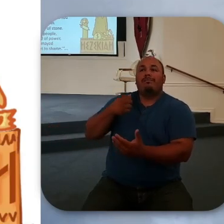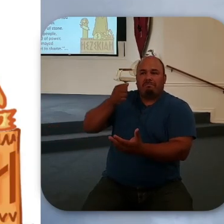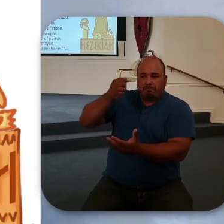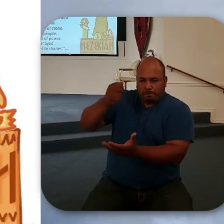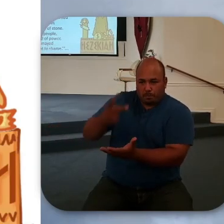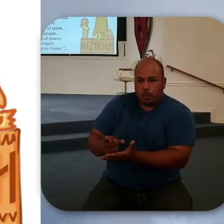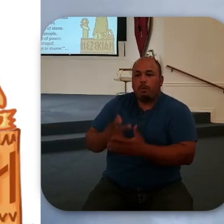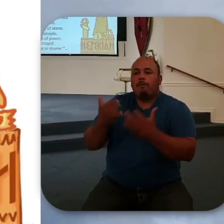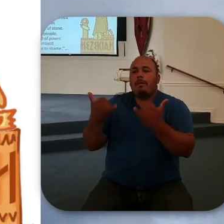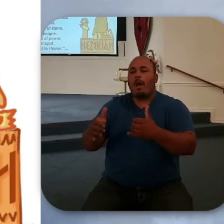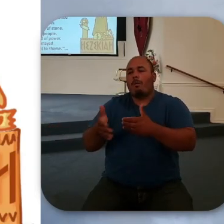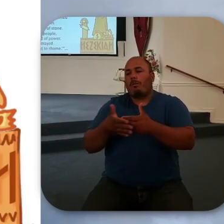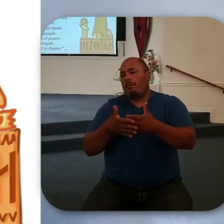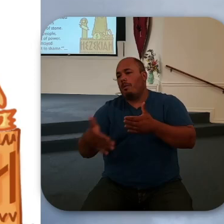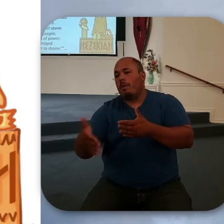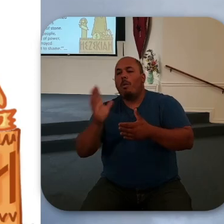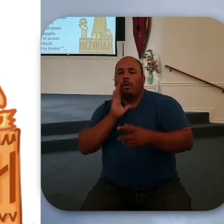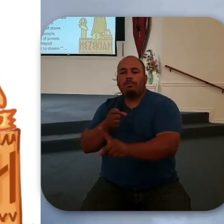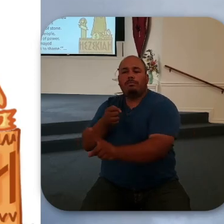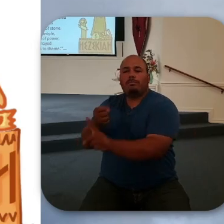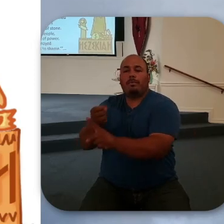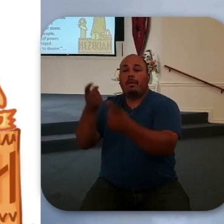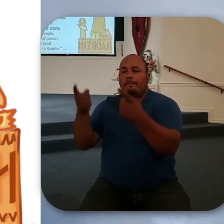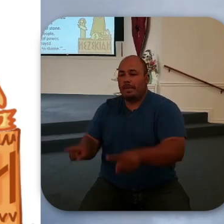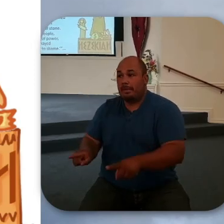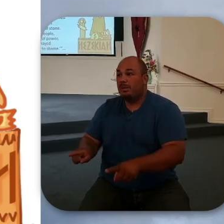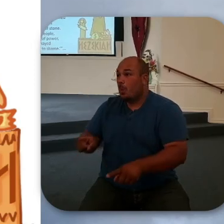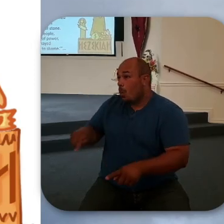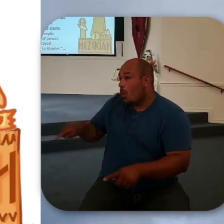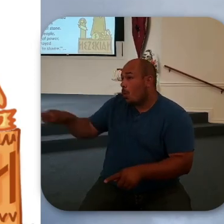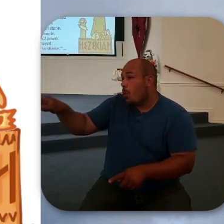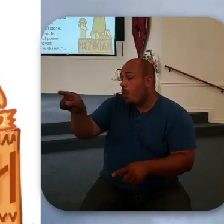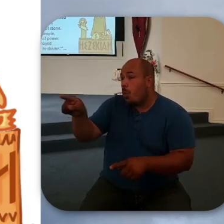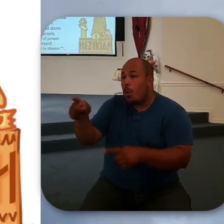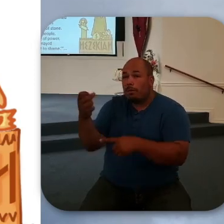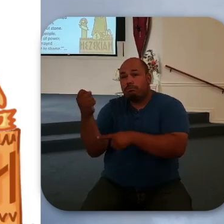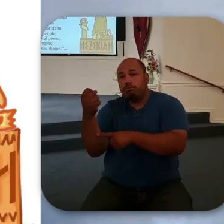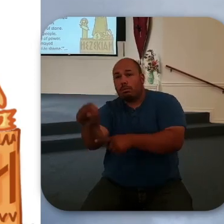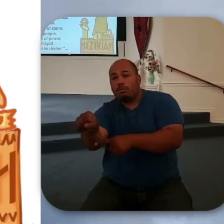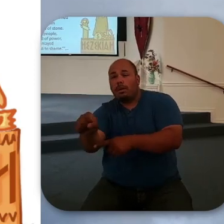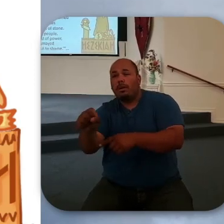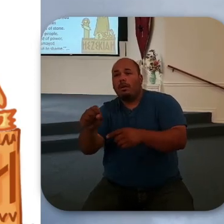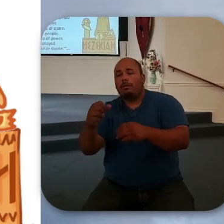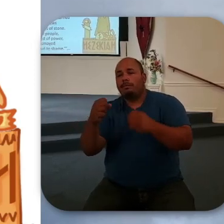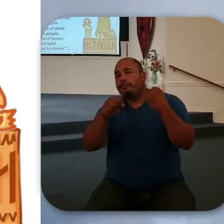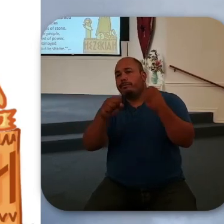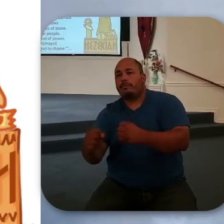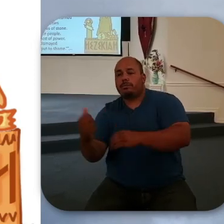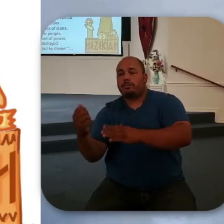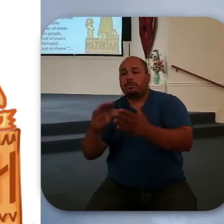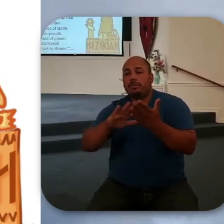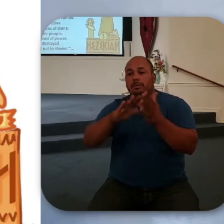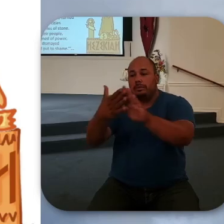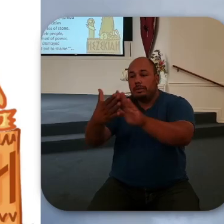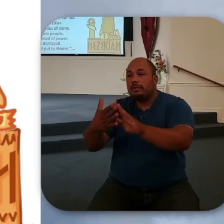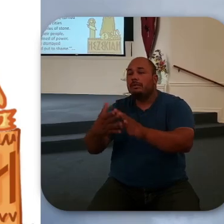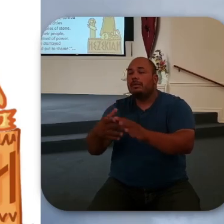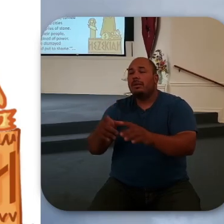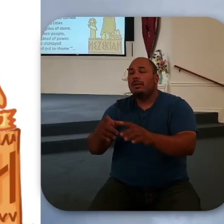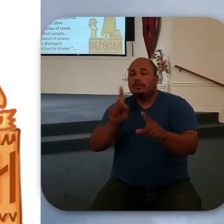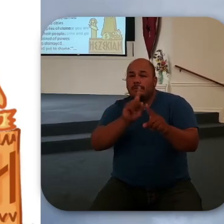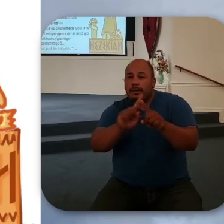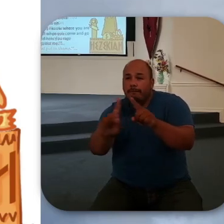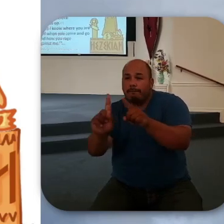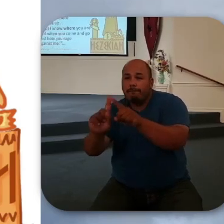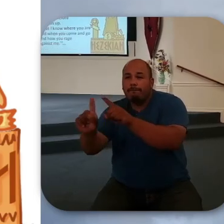it to pass that you have turned fortified cities into piles of stone. Their people, drained of power, are